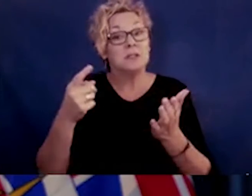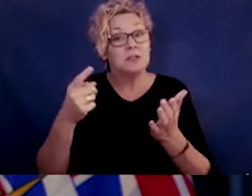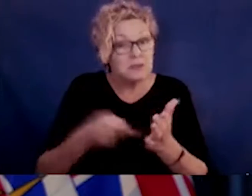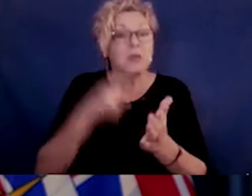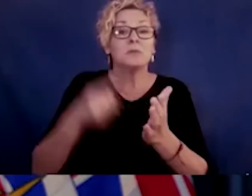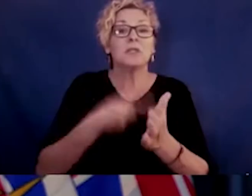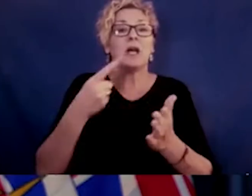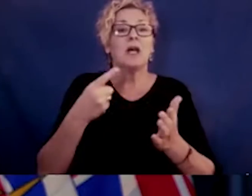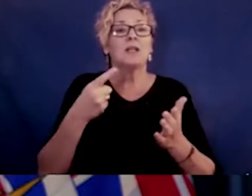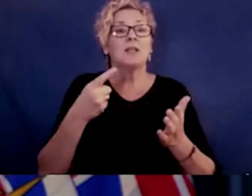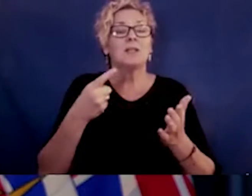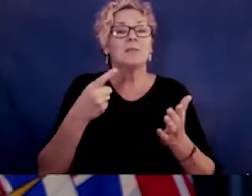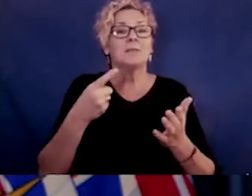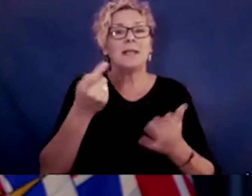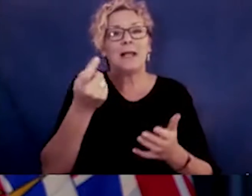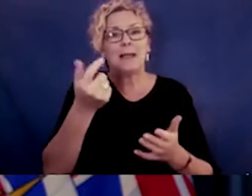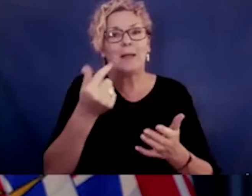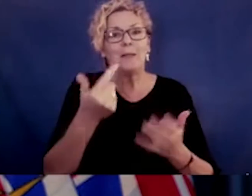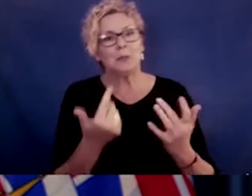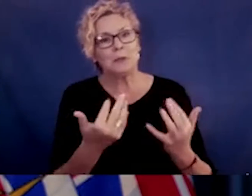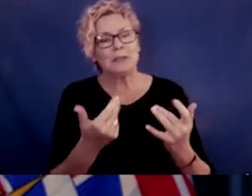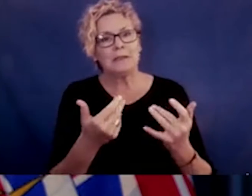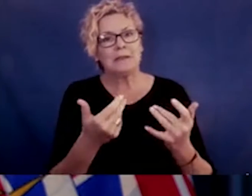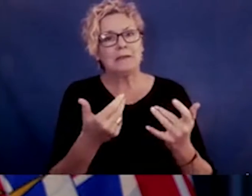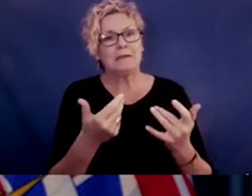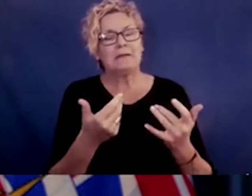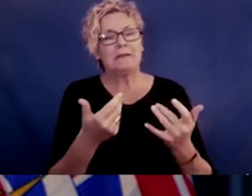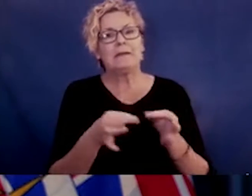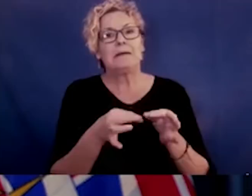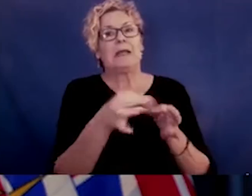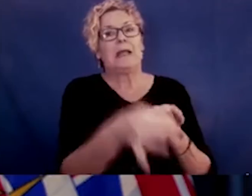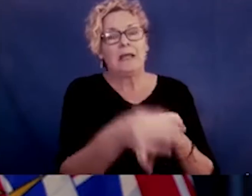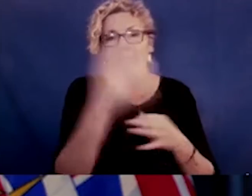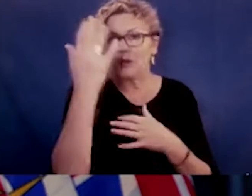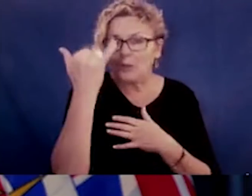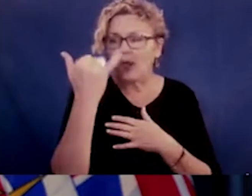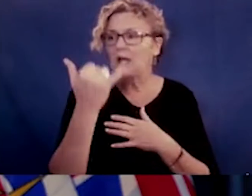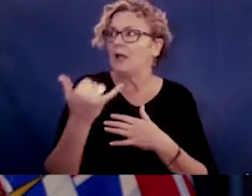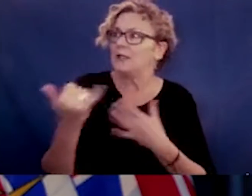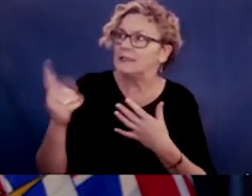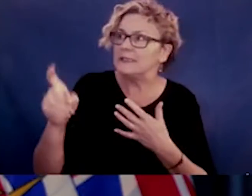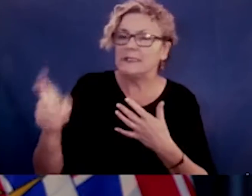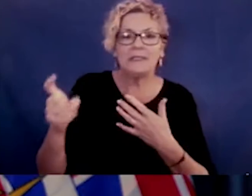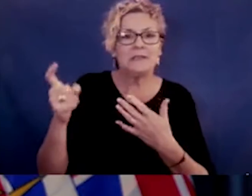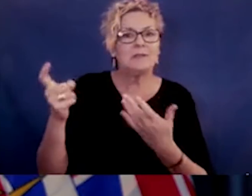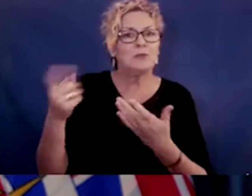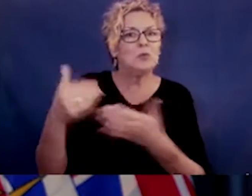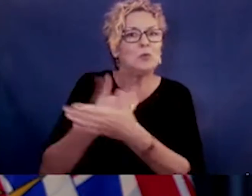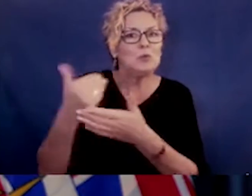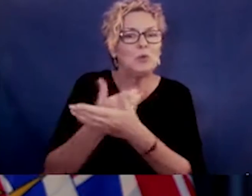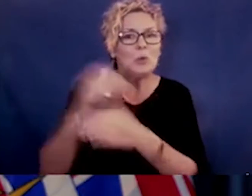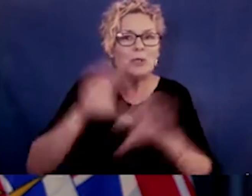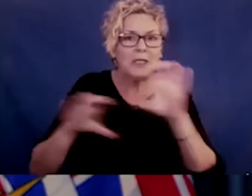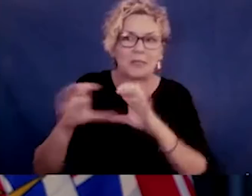can be very mild. Recently, over the last weeks, we've seen an increase in community exposures connected to